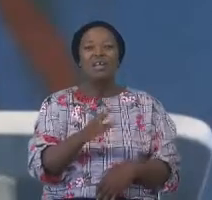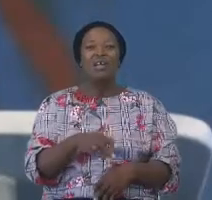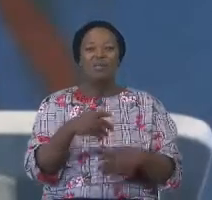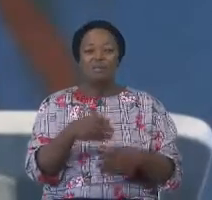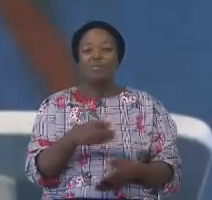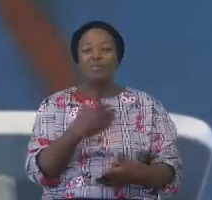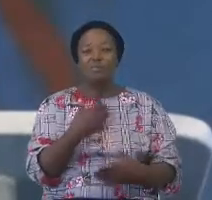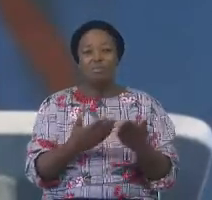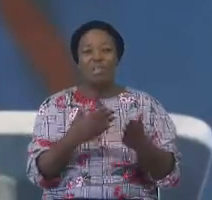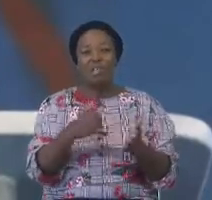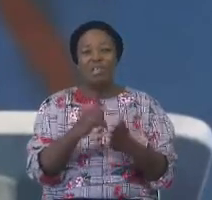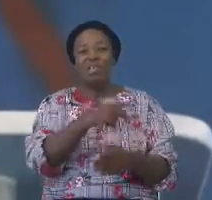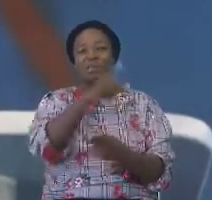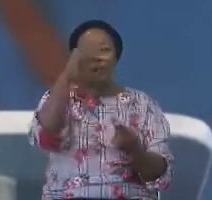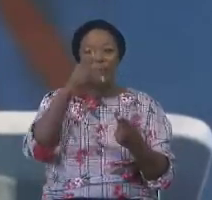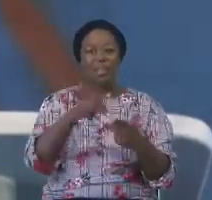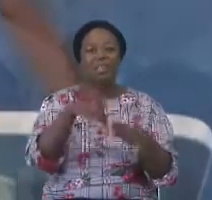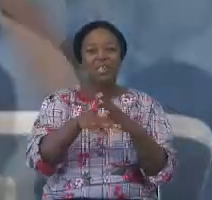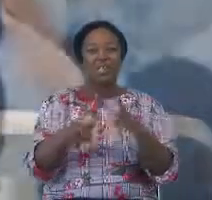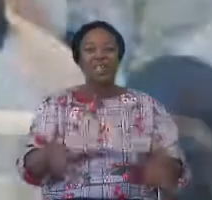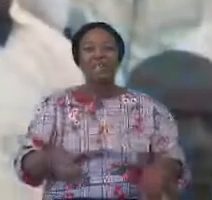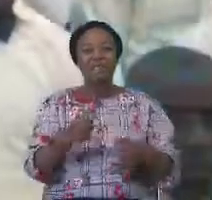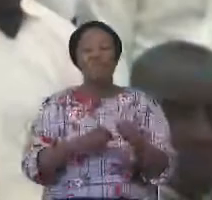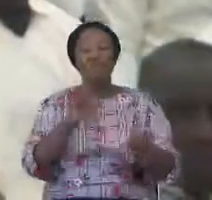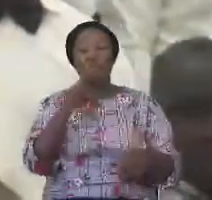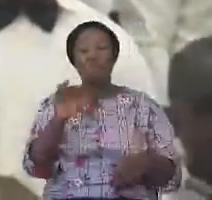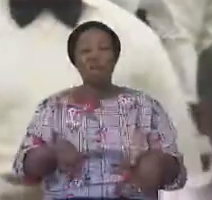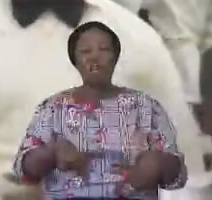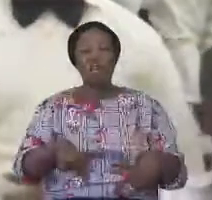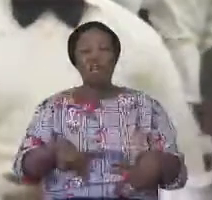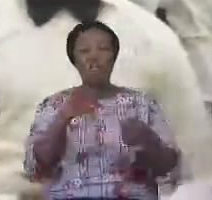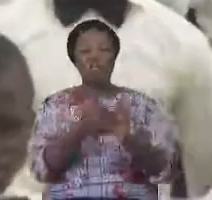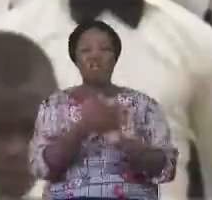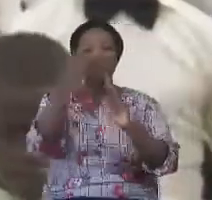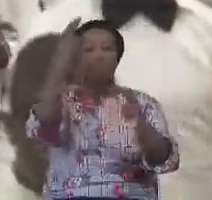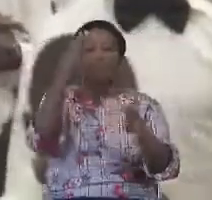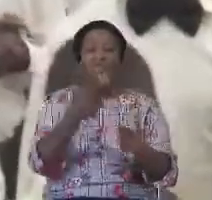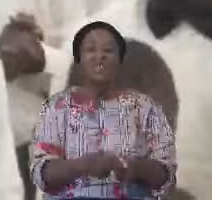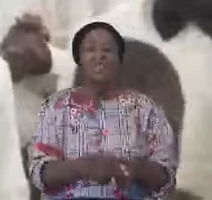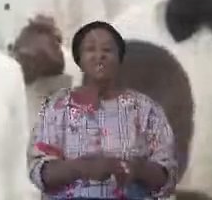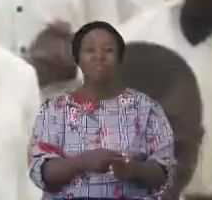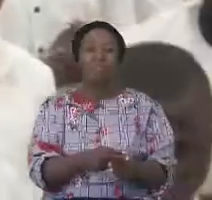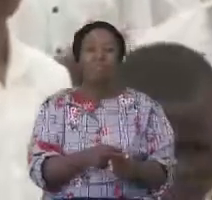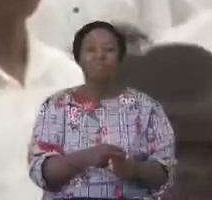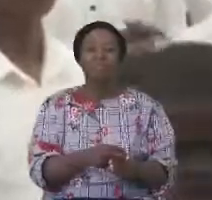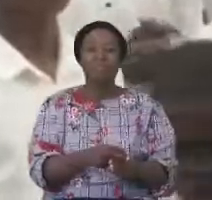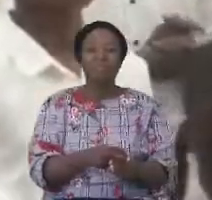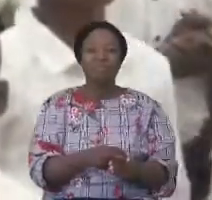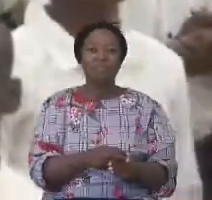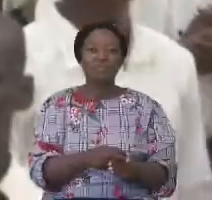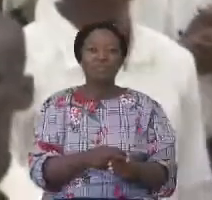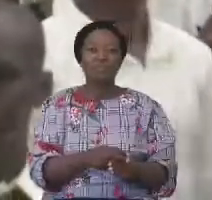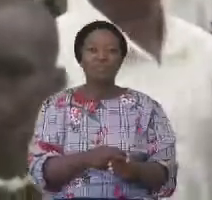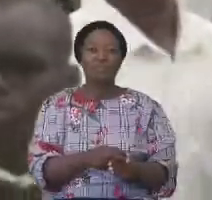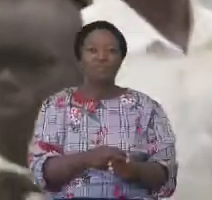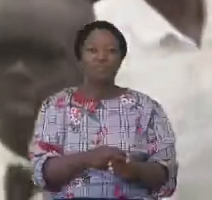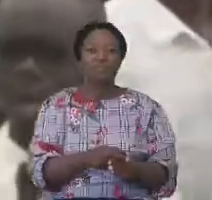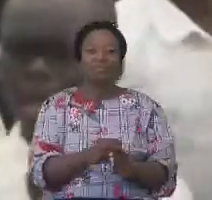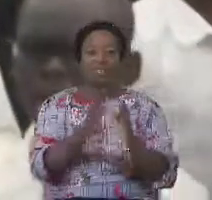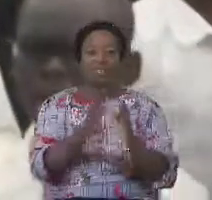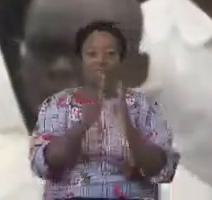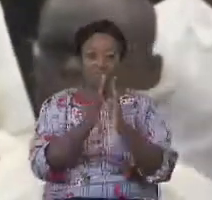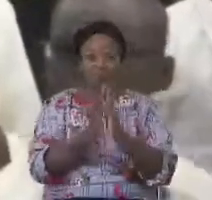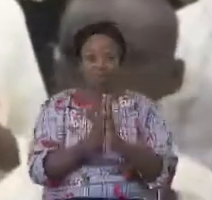a conqueror being permanent in every one of our lives in jesus